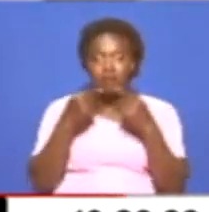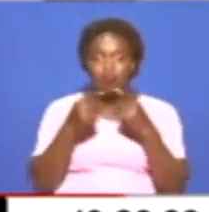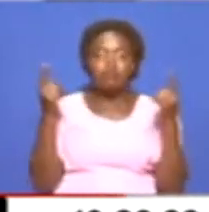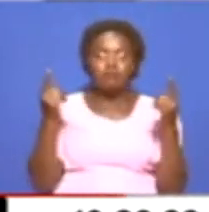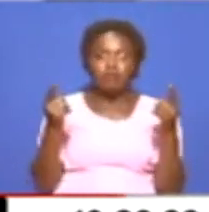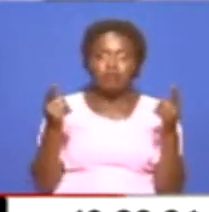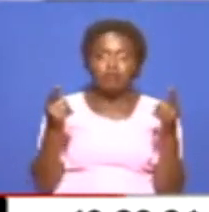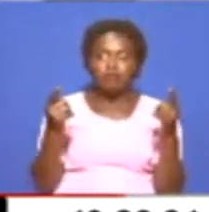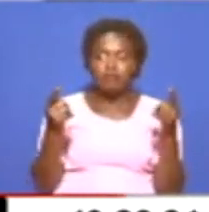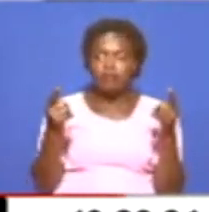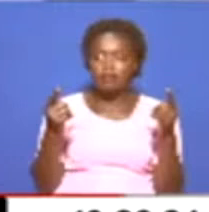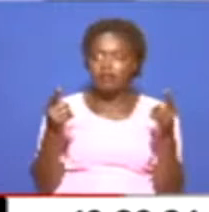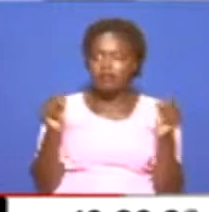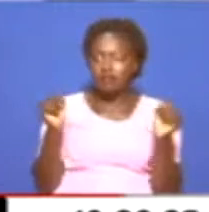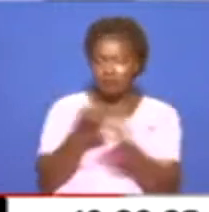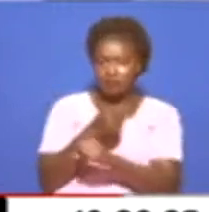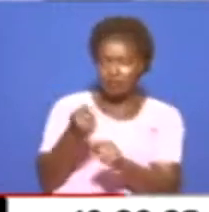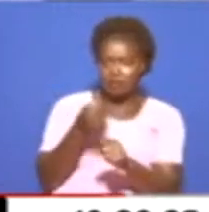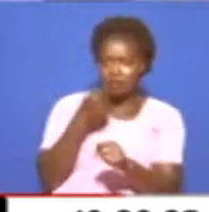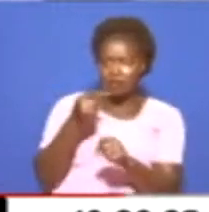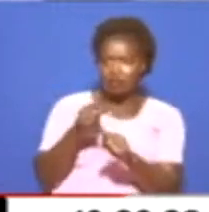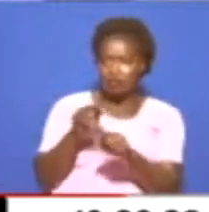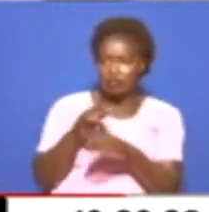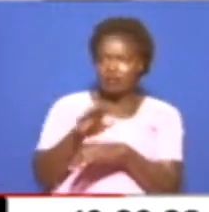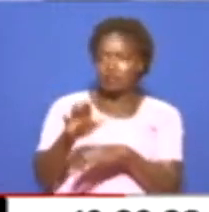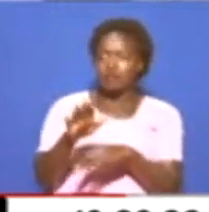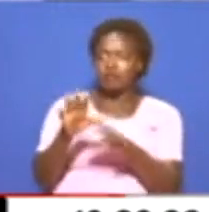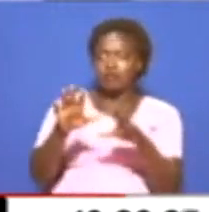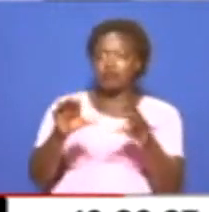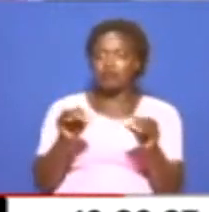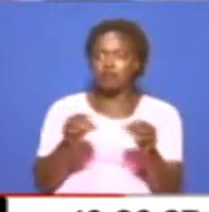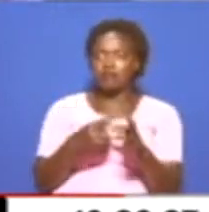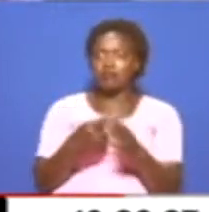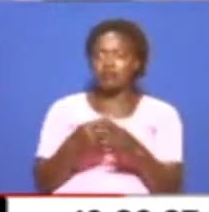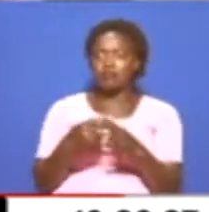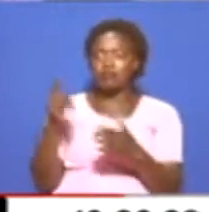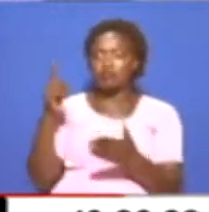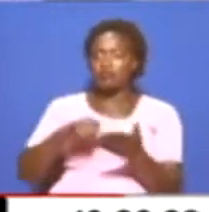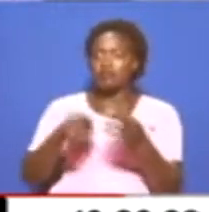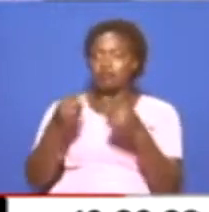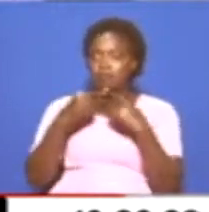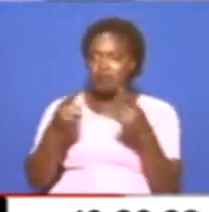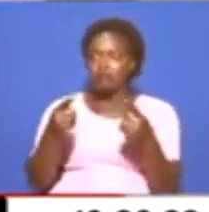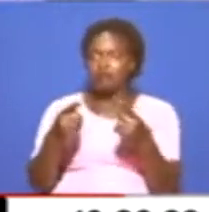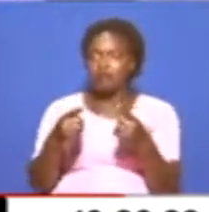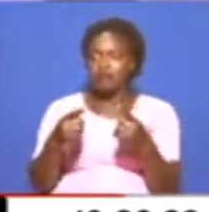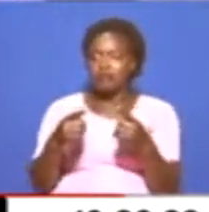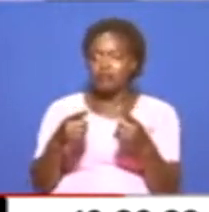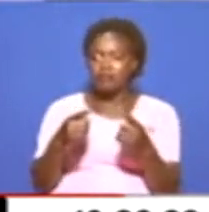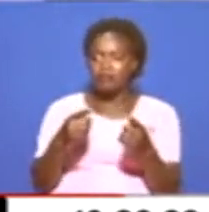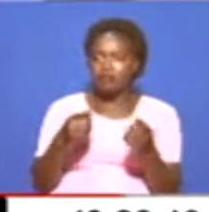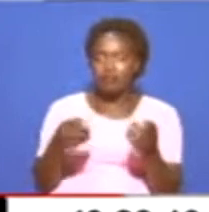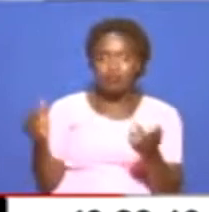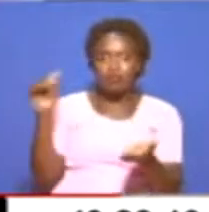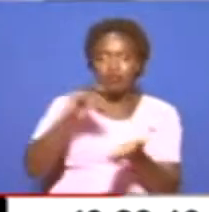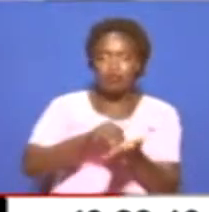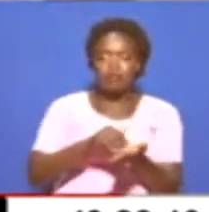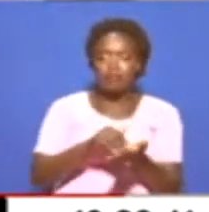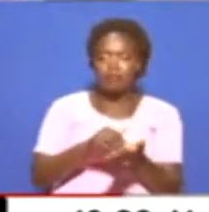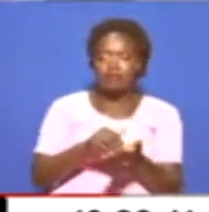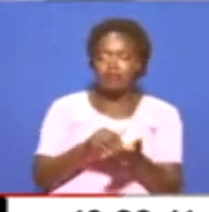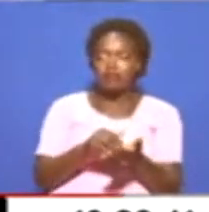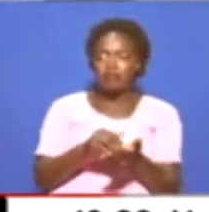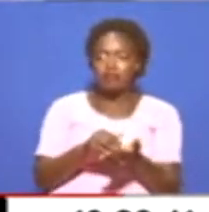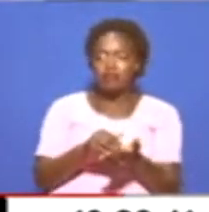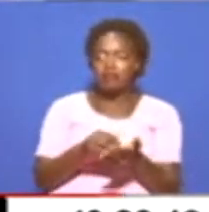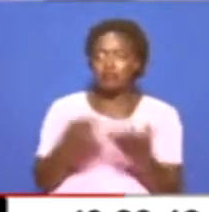So you cannot tell us that after it has been transmitted and we have received, and that is what was initially announced, that we will go back again and tell